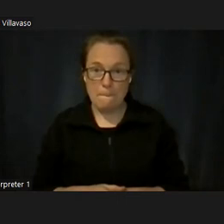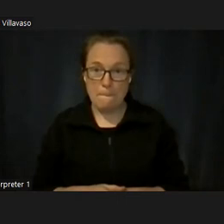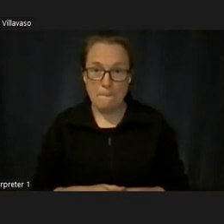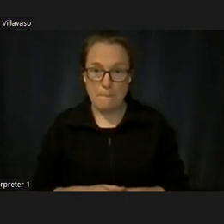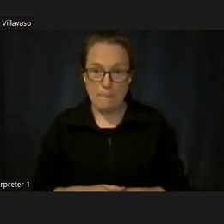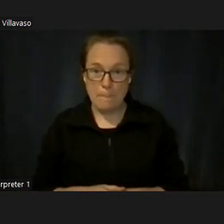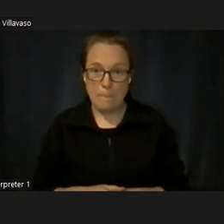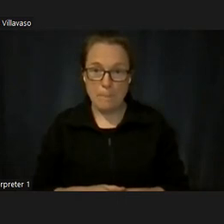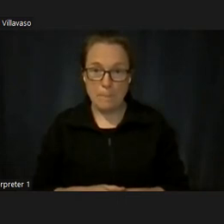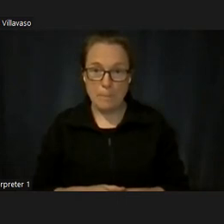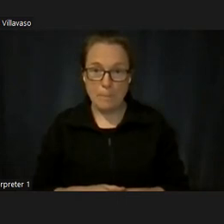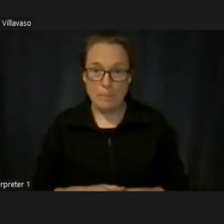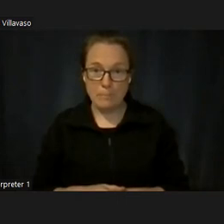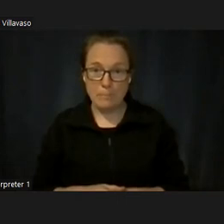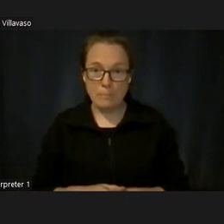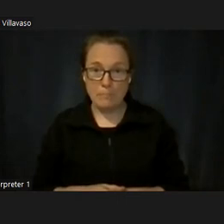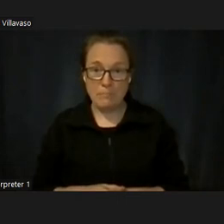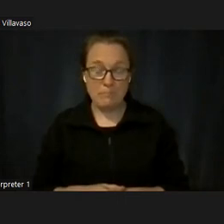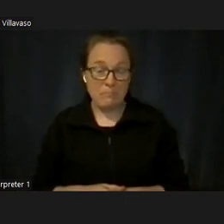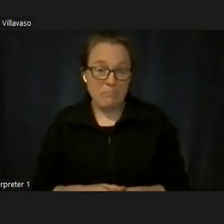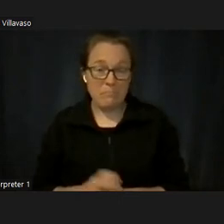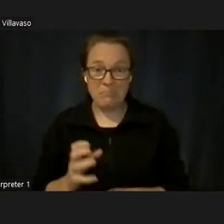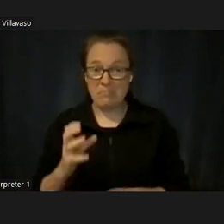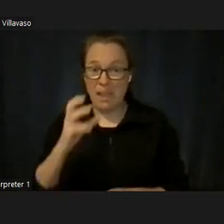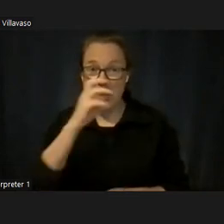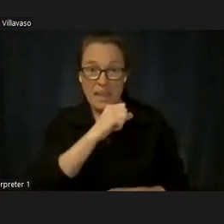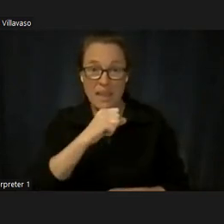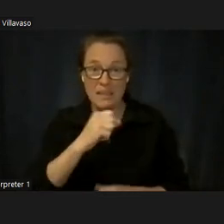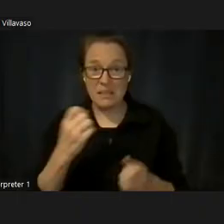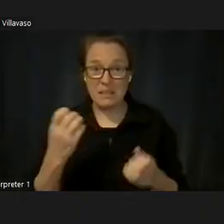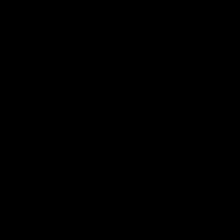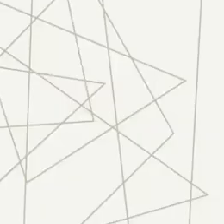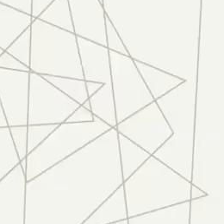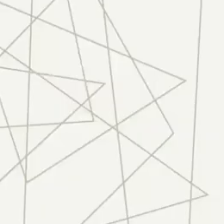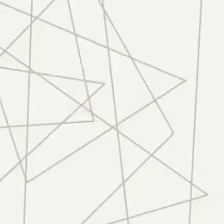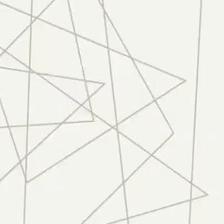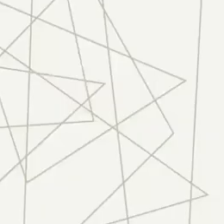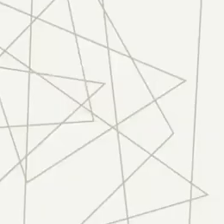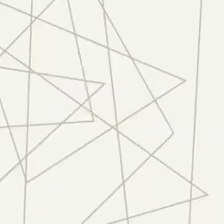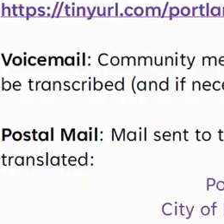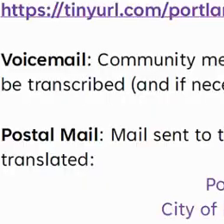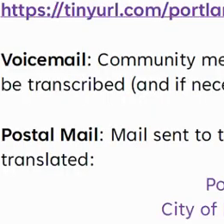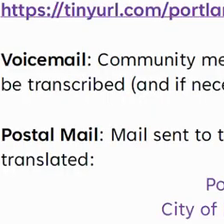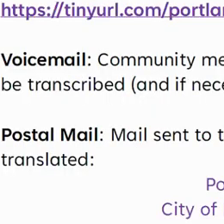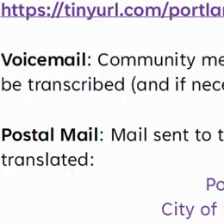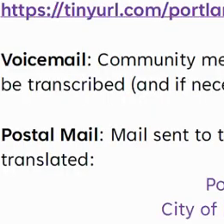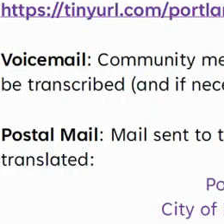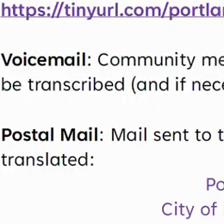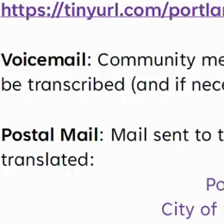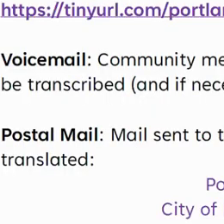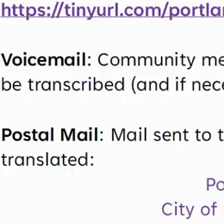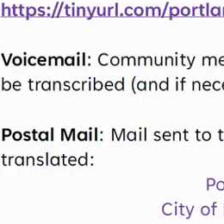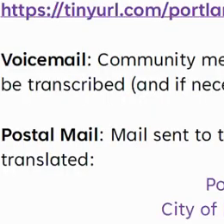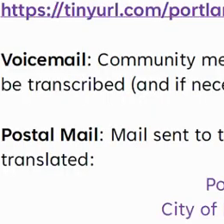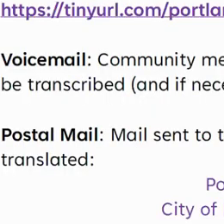I guess we can start to close out. As a reminder, you can submit advance public